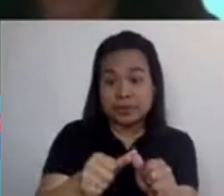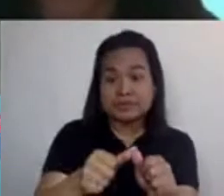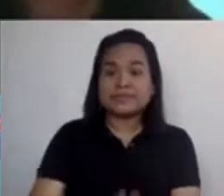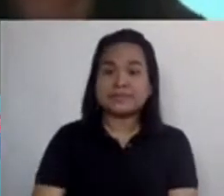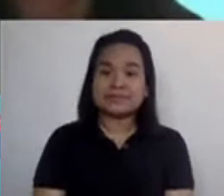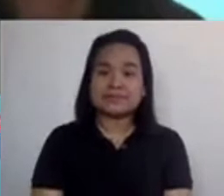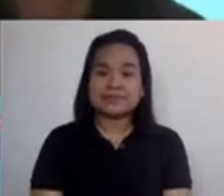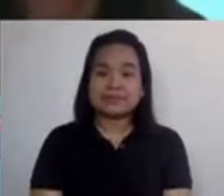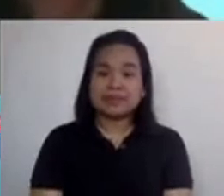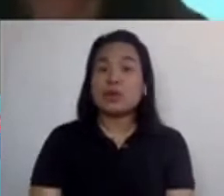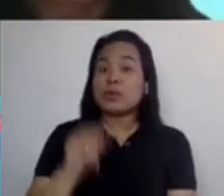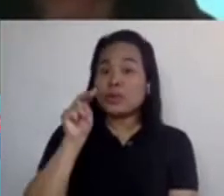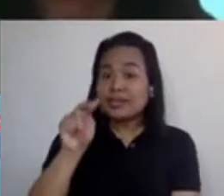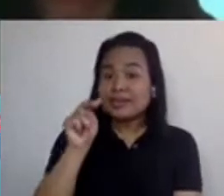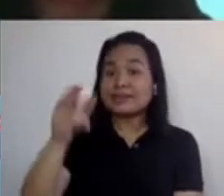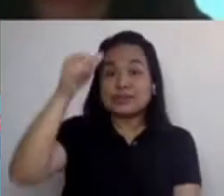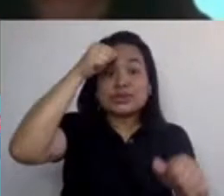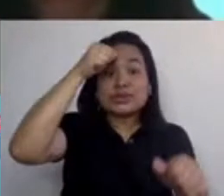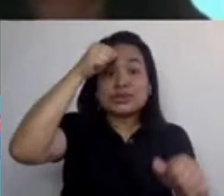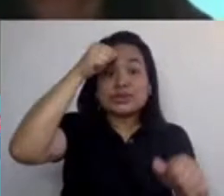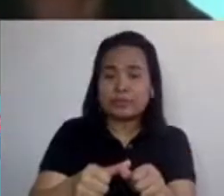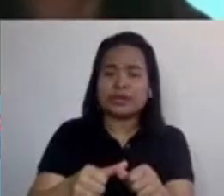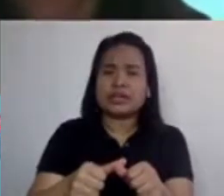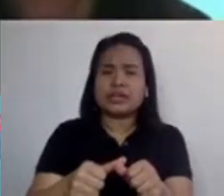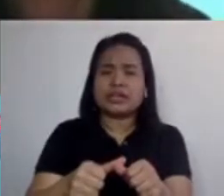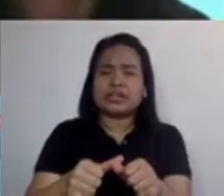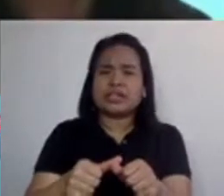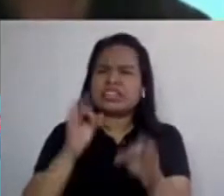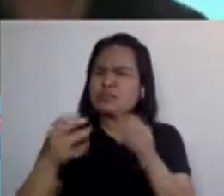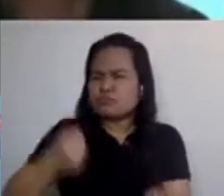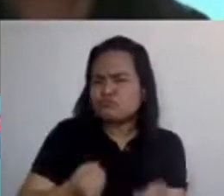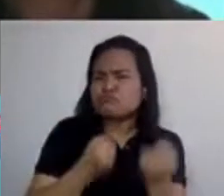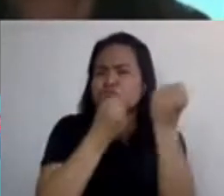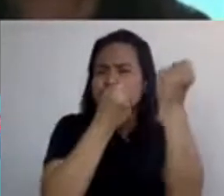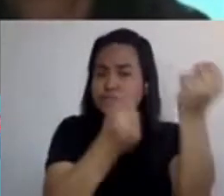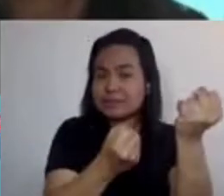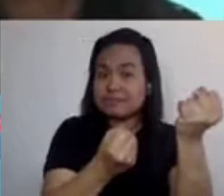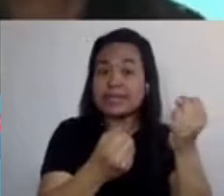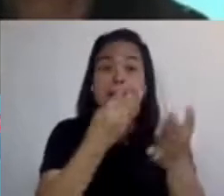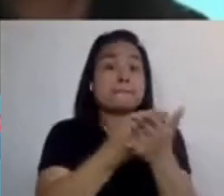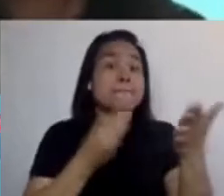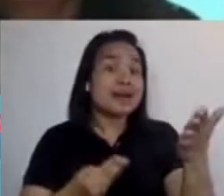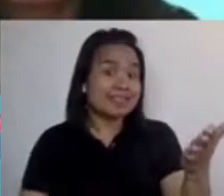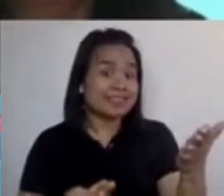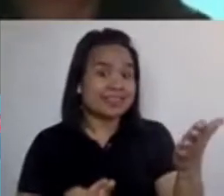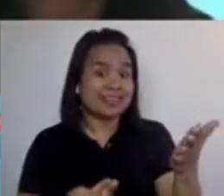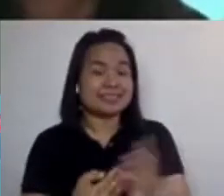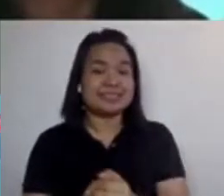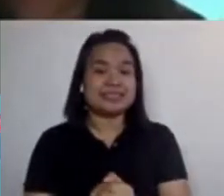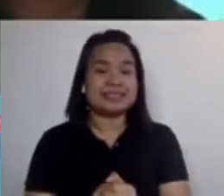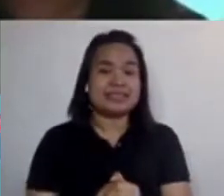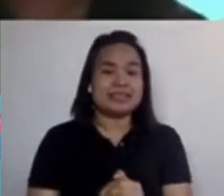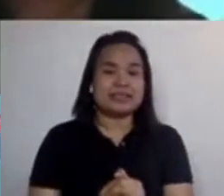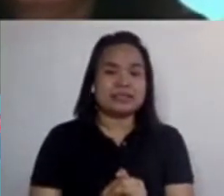that when we submit our supplementary materials, aside from it should be hitting the intention of objective 7, we